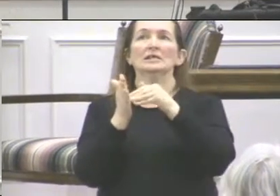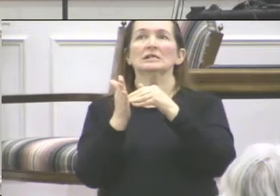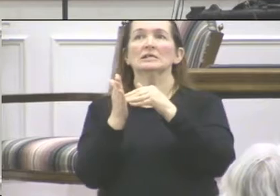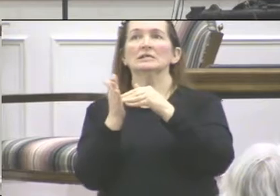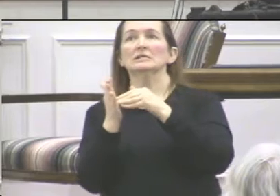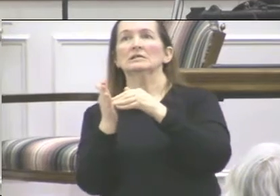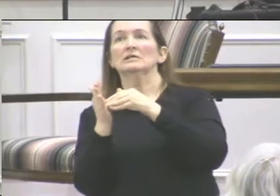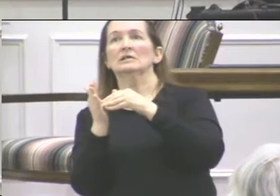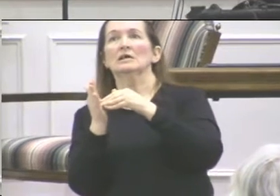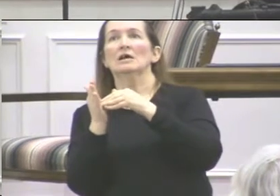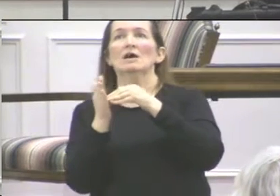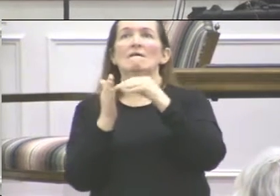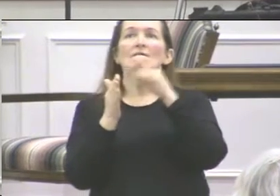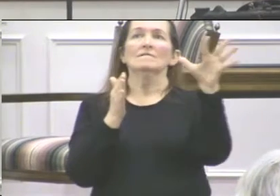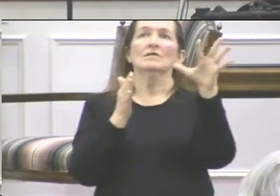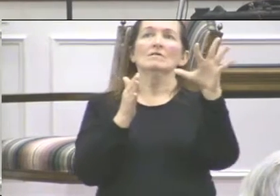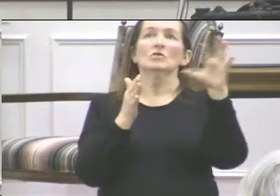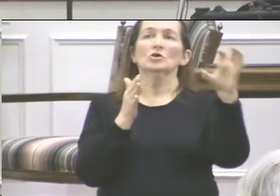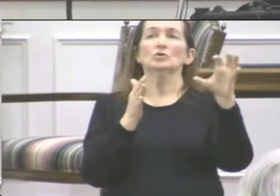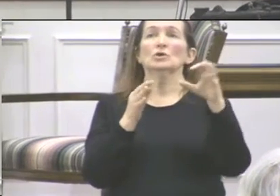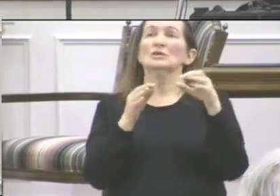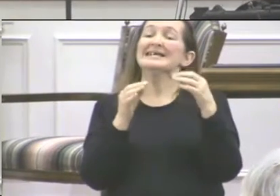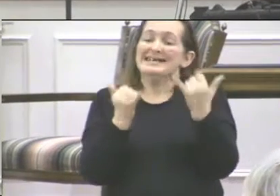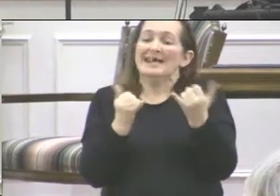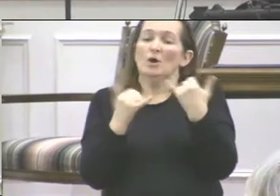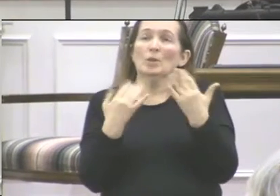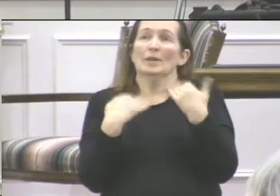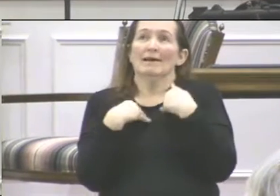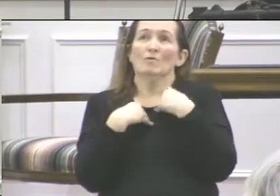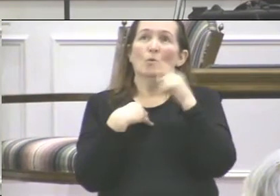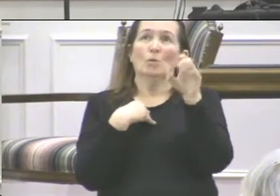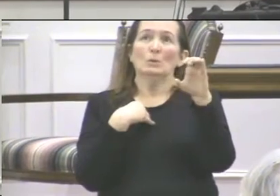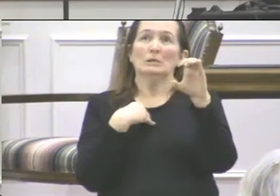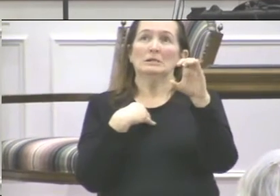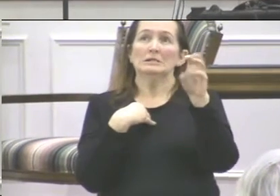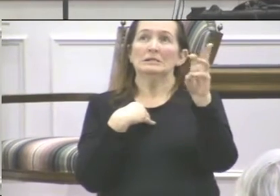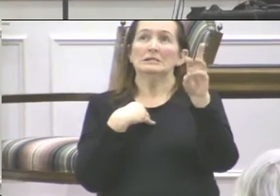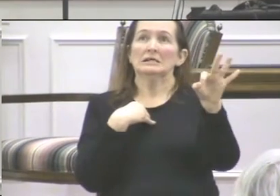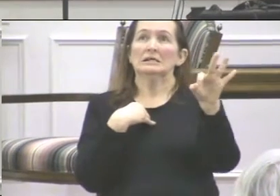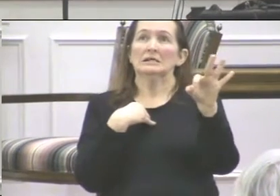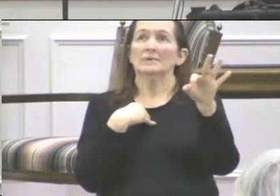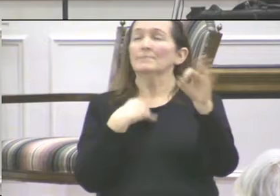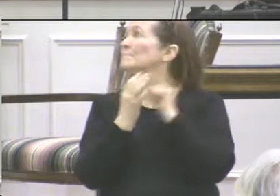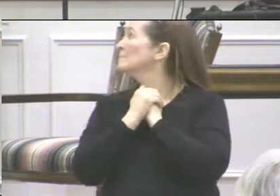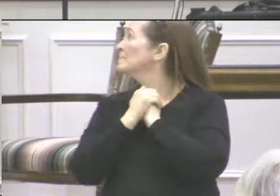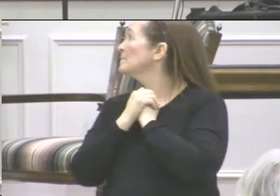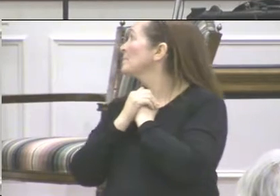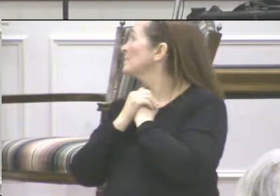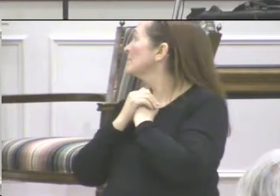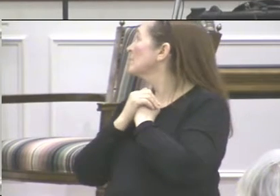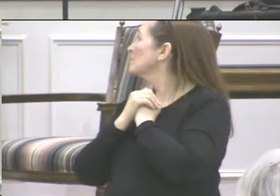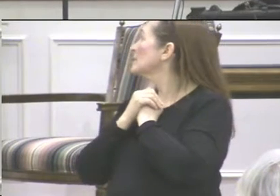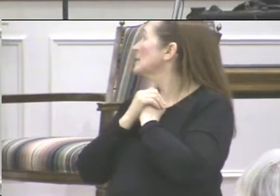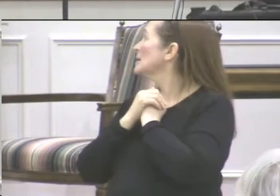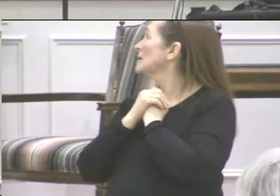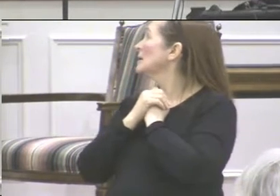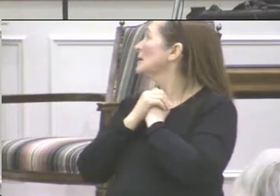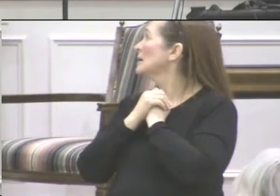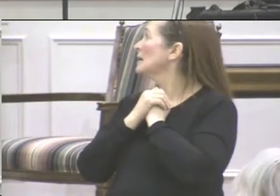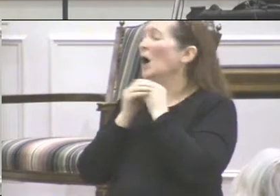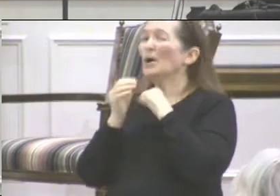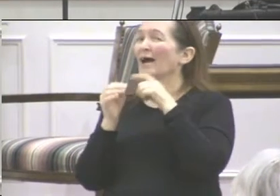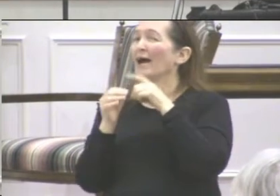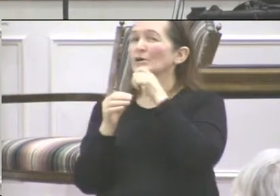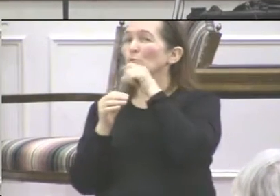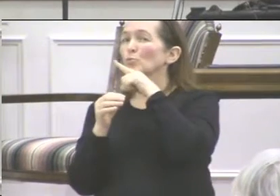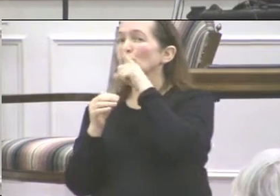only received about $169. I need a little bit of context here because I was given this right before, and I